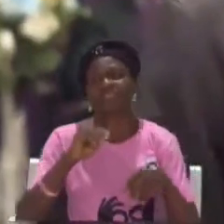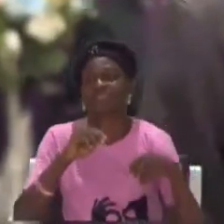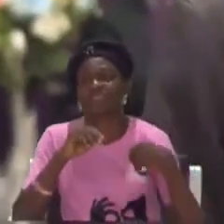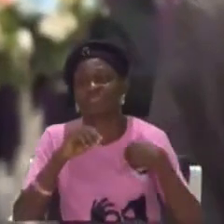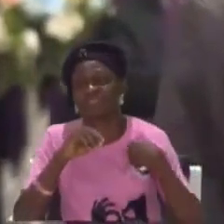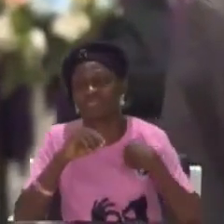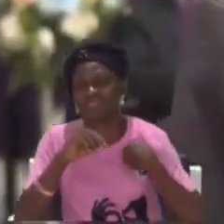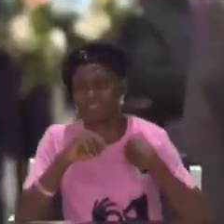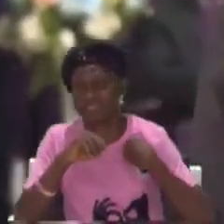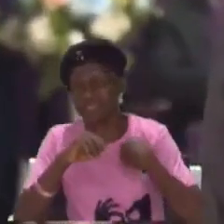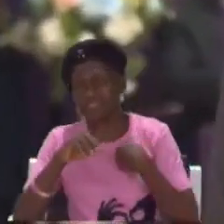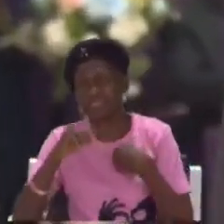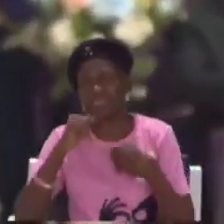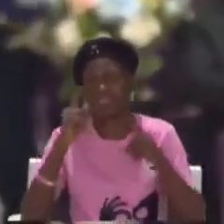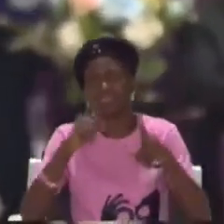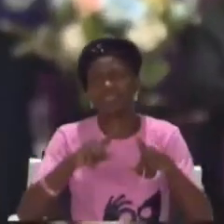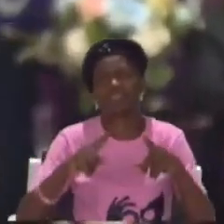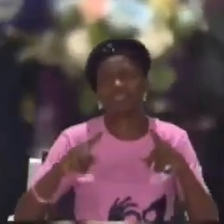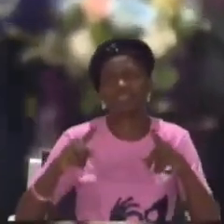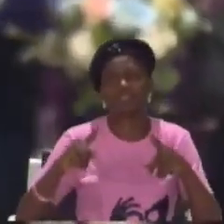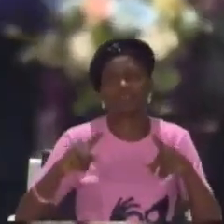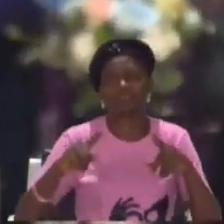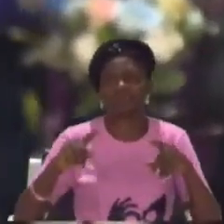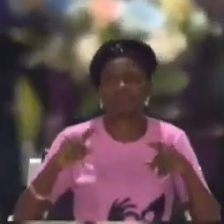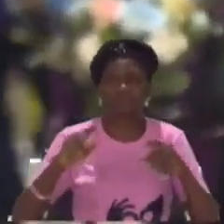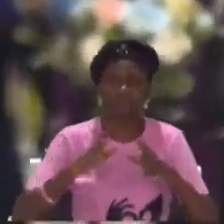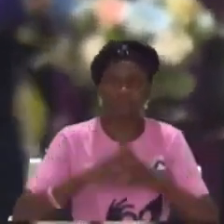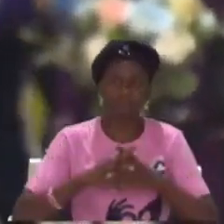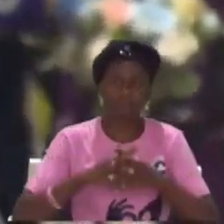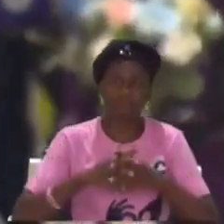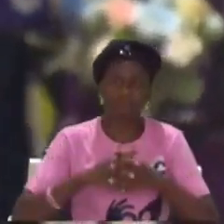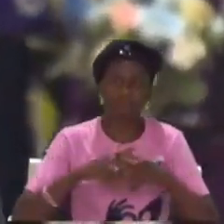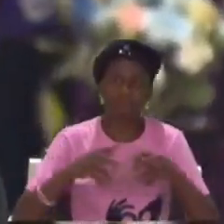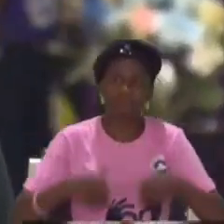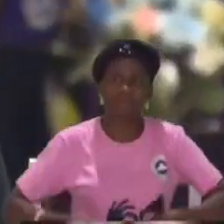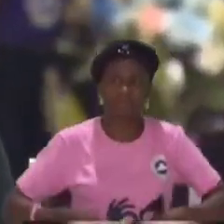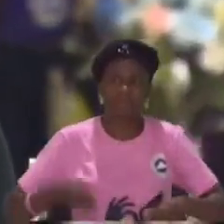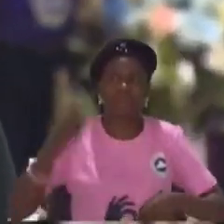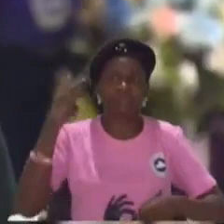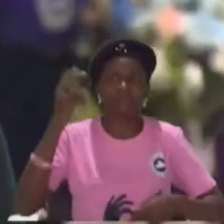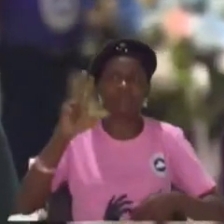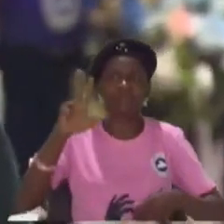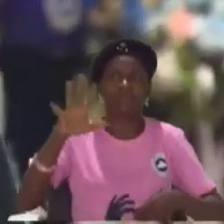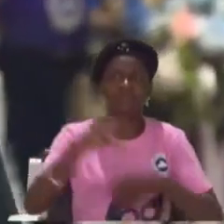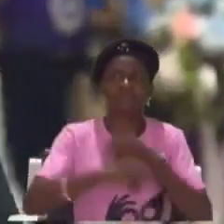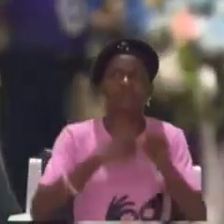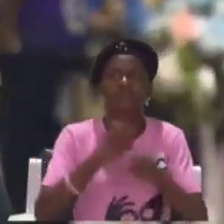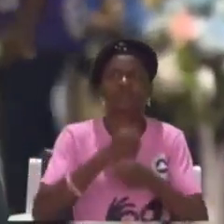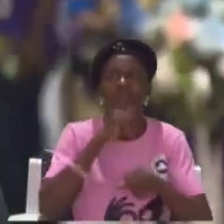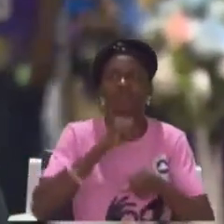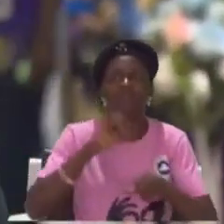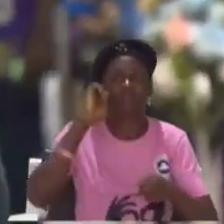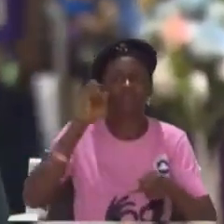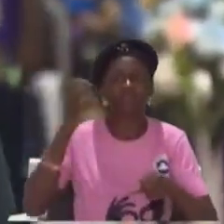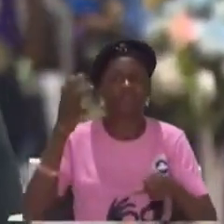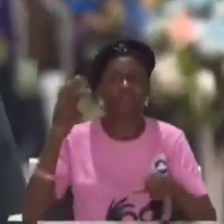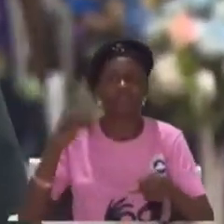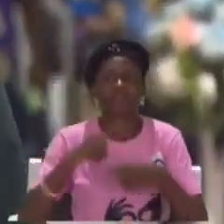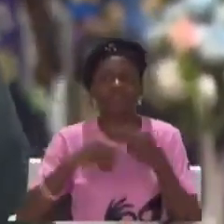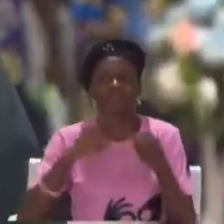her son with her. The young man was just 5 years old and he was growing up in the